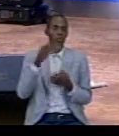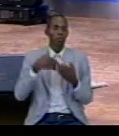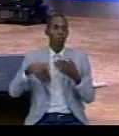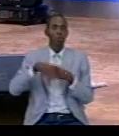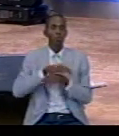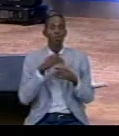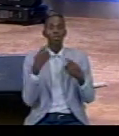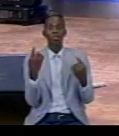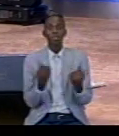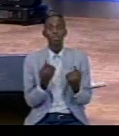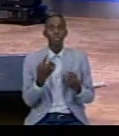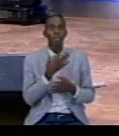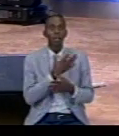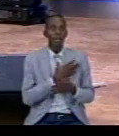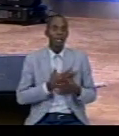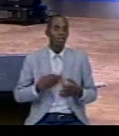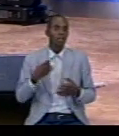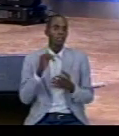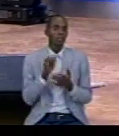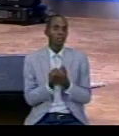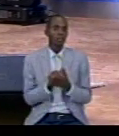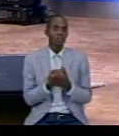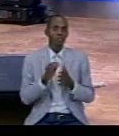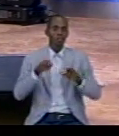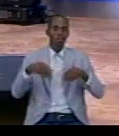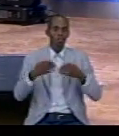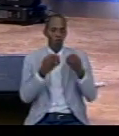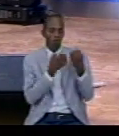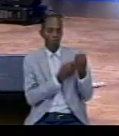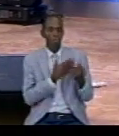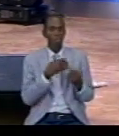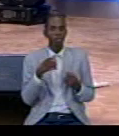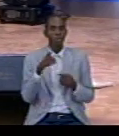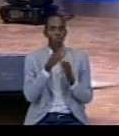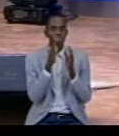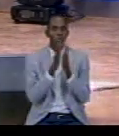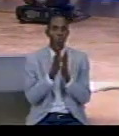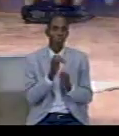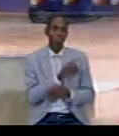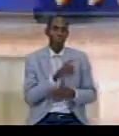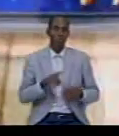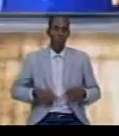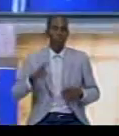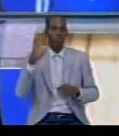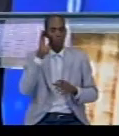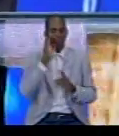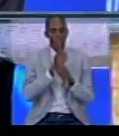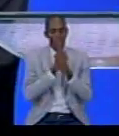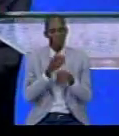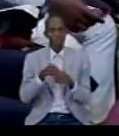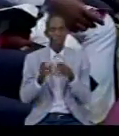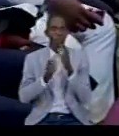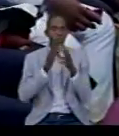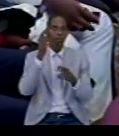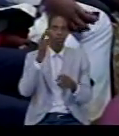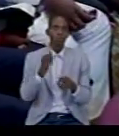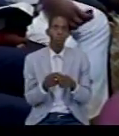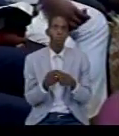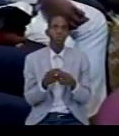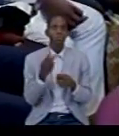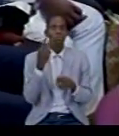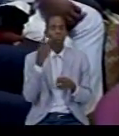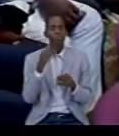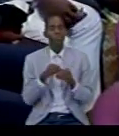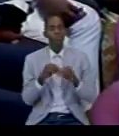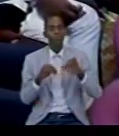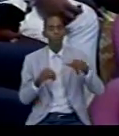give me. And now you go to the Lord with confidence and you pray, and the Lord will answer. Look at